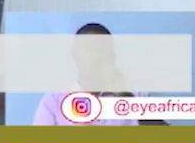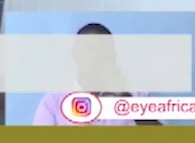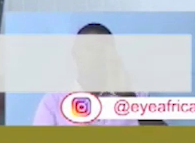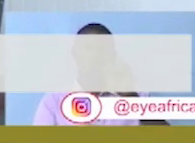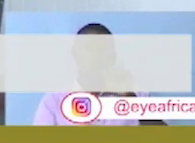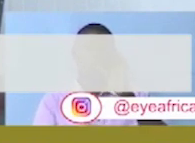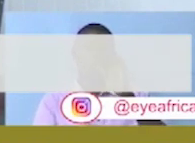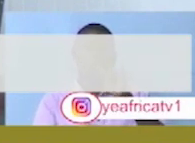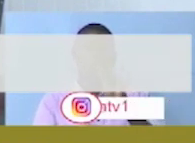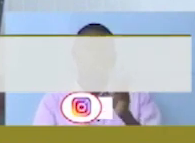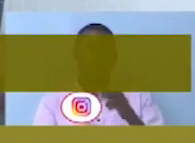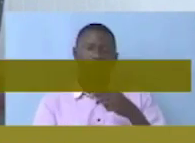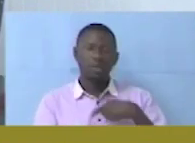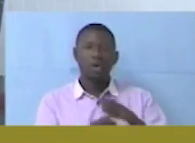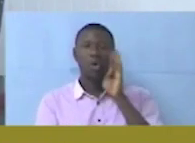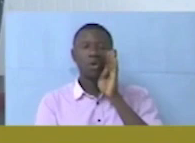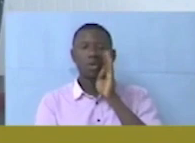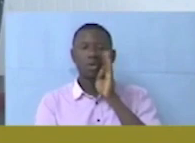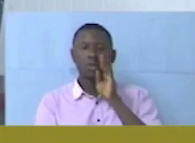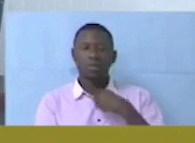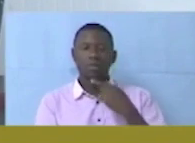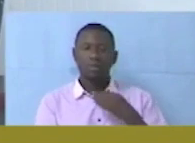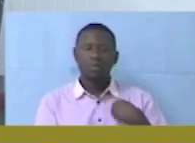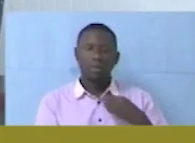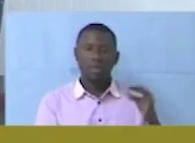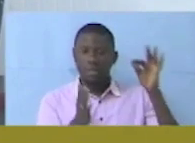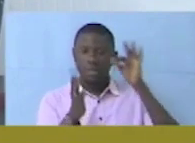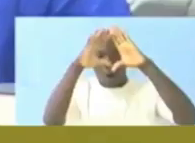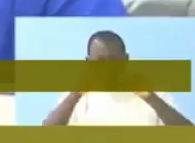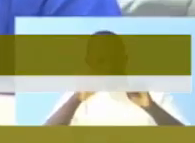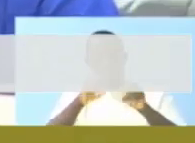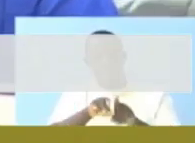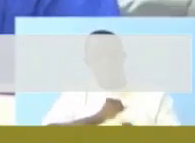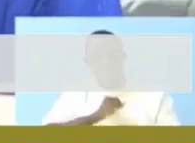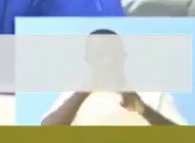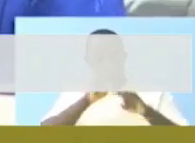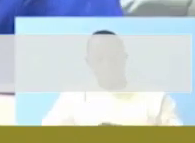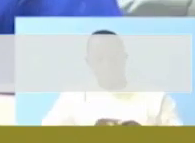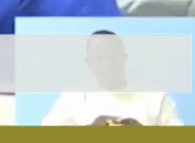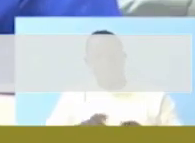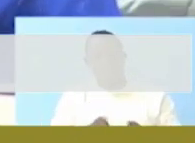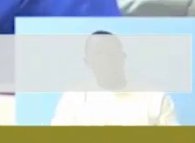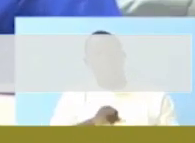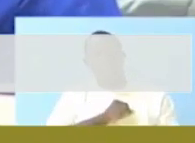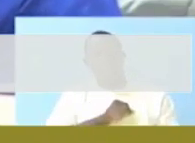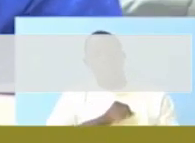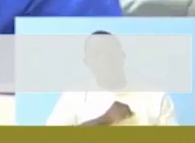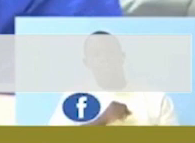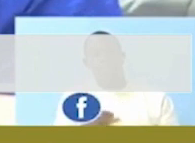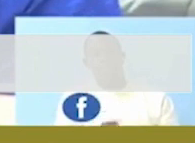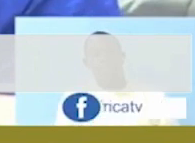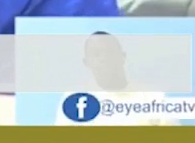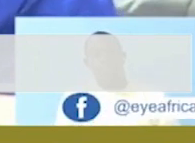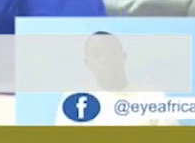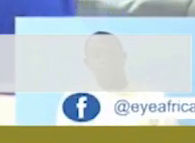Barry says he knew Butch Samba the day Butch testified at the TRLC, and for Balo Kante, he says he only got involved with him on the third